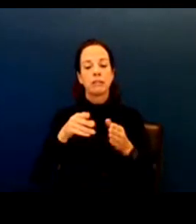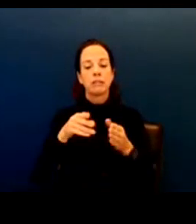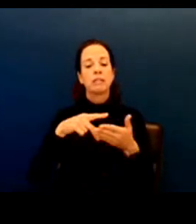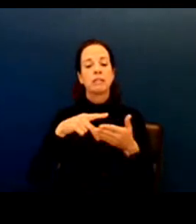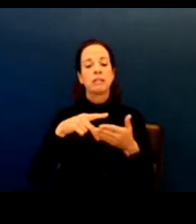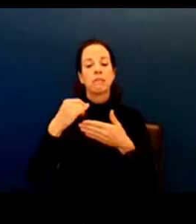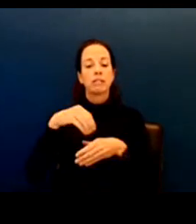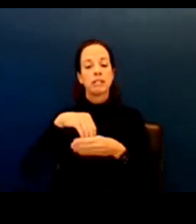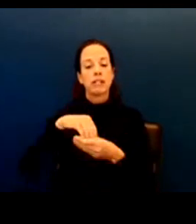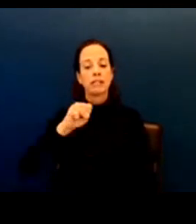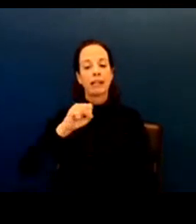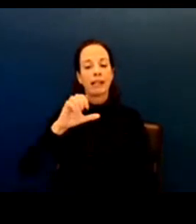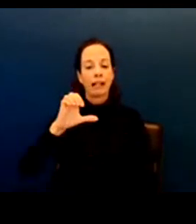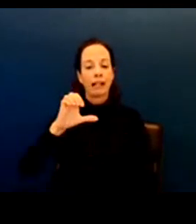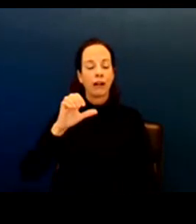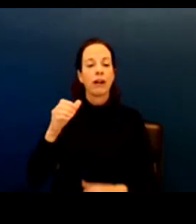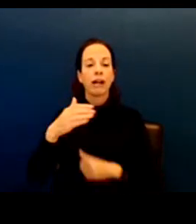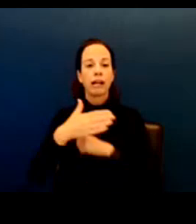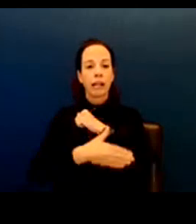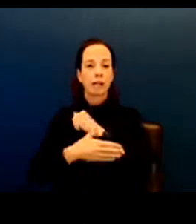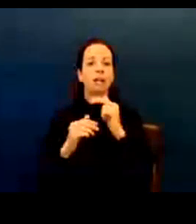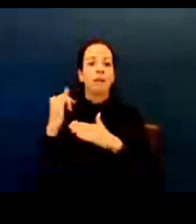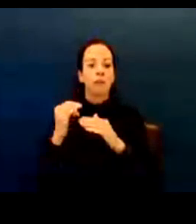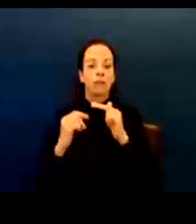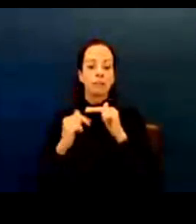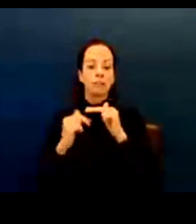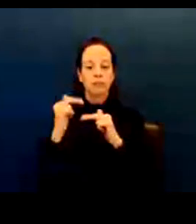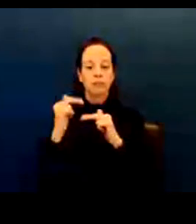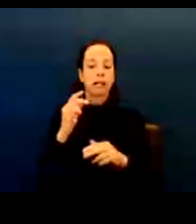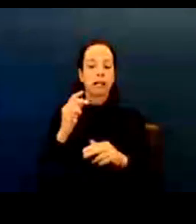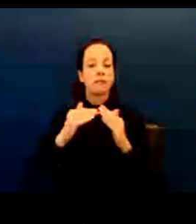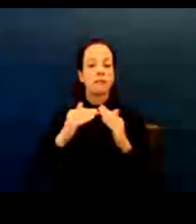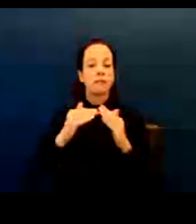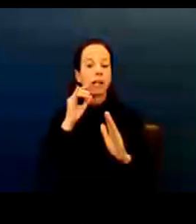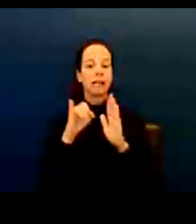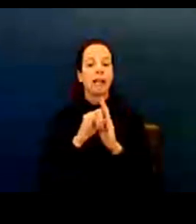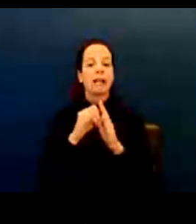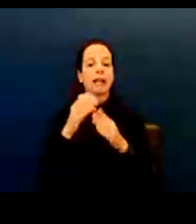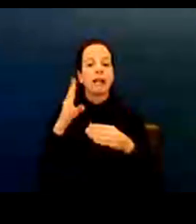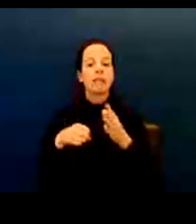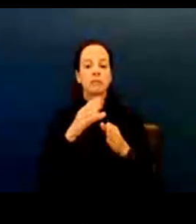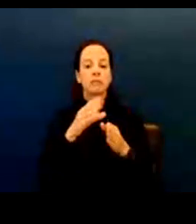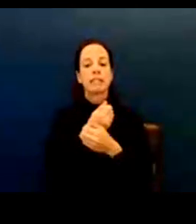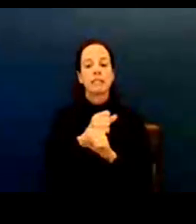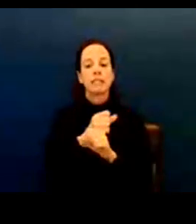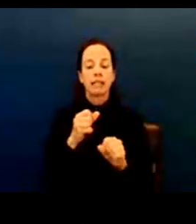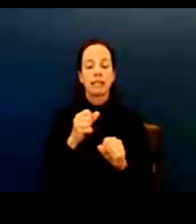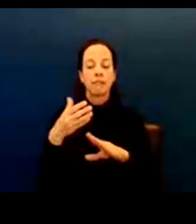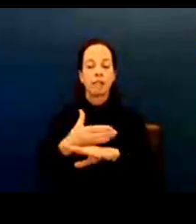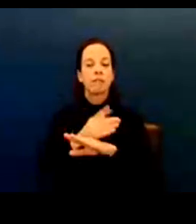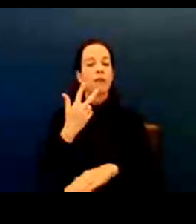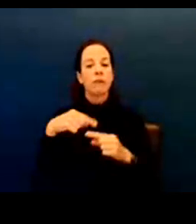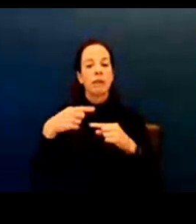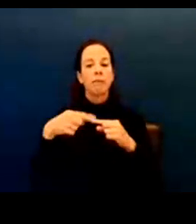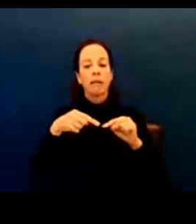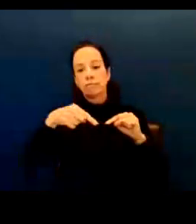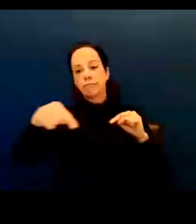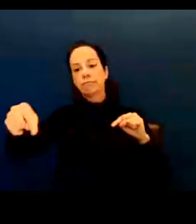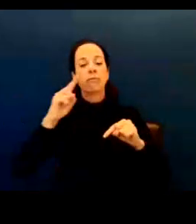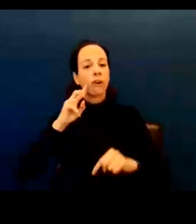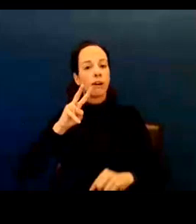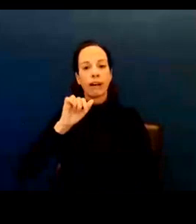project will construct community identified complete streets and safety improvements on a 3-mile stretch of Bascom Avenue. Staff has reviewed